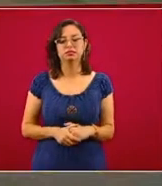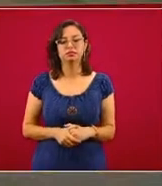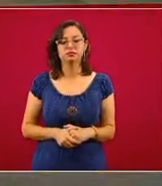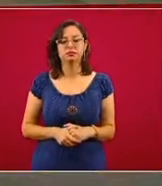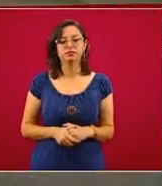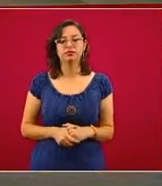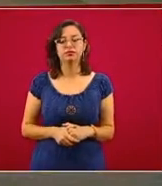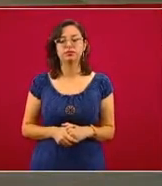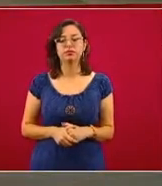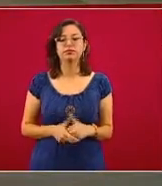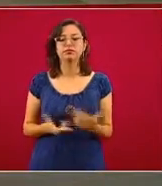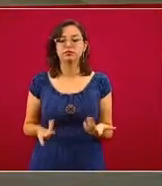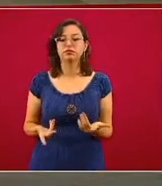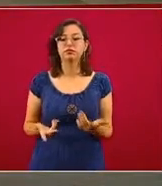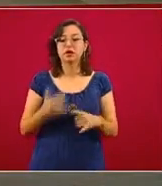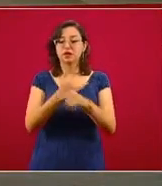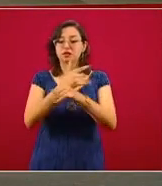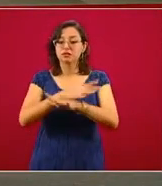have